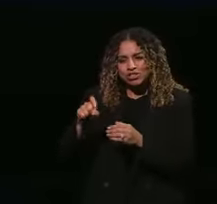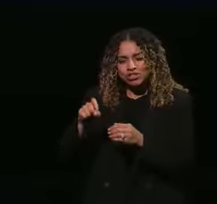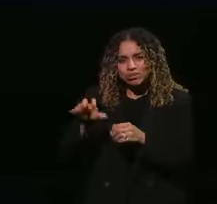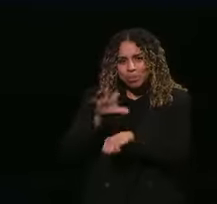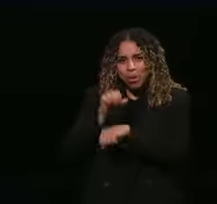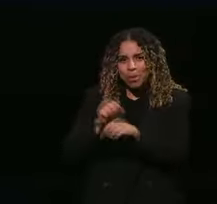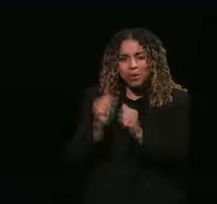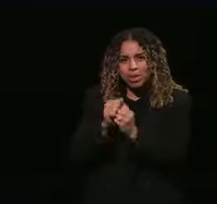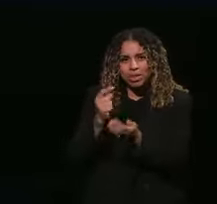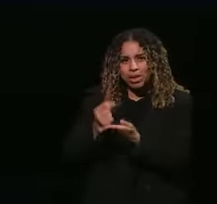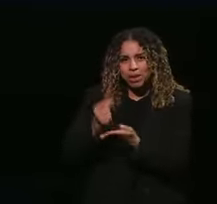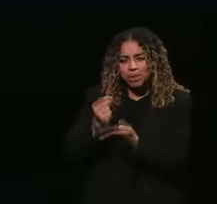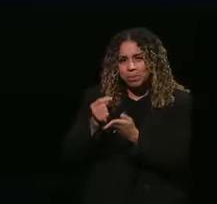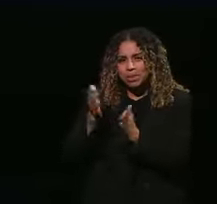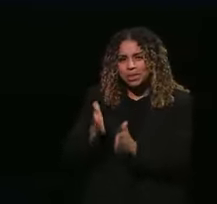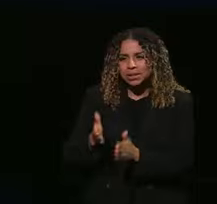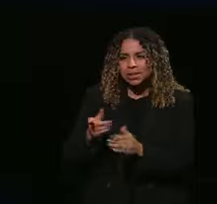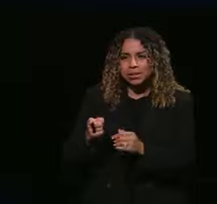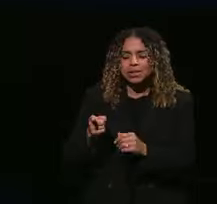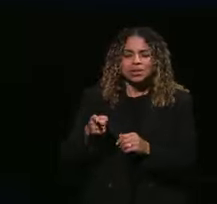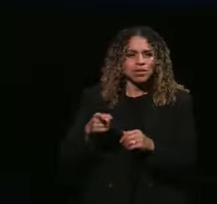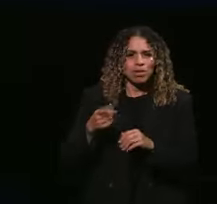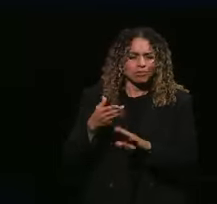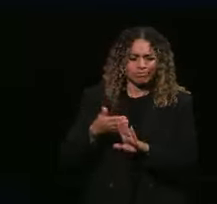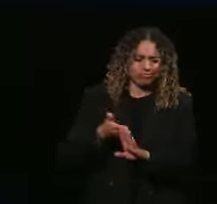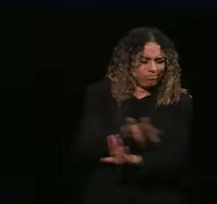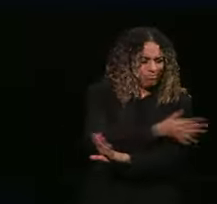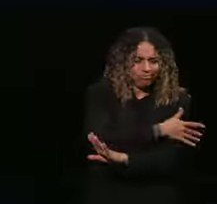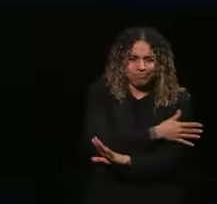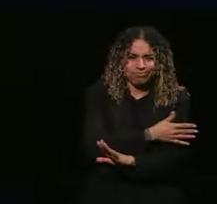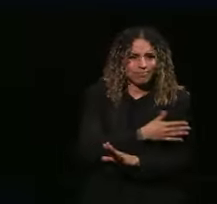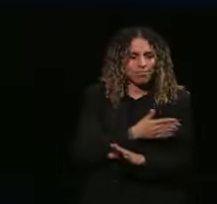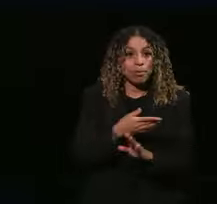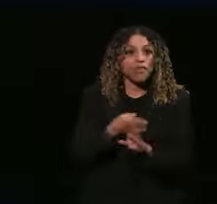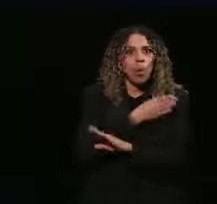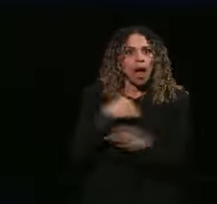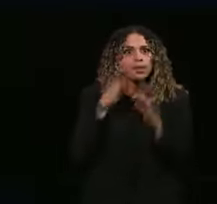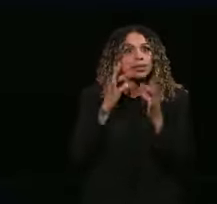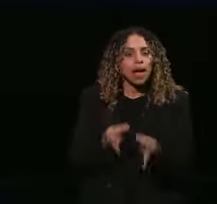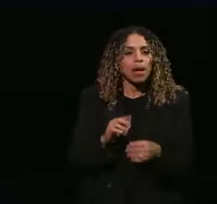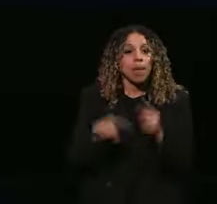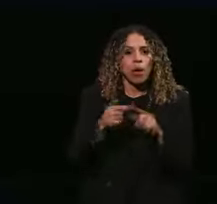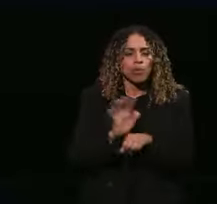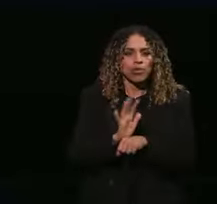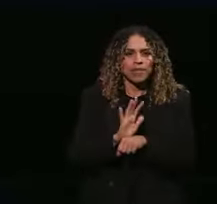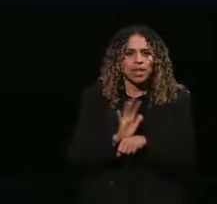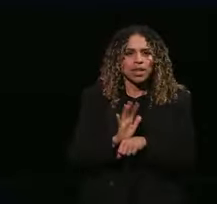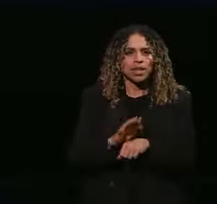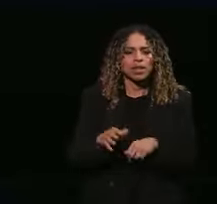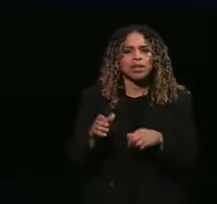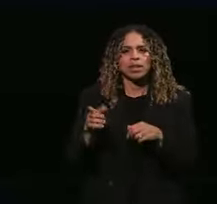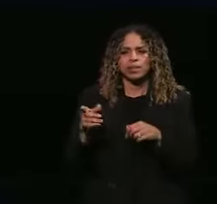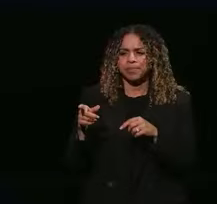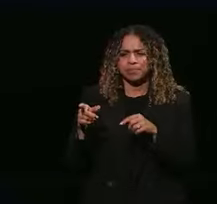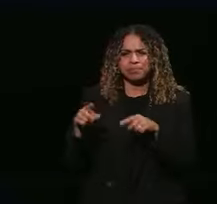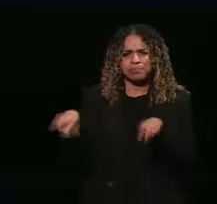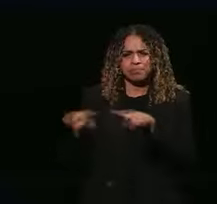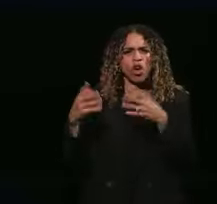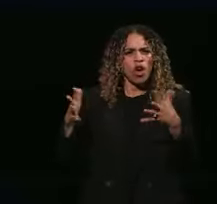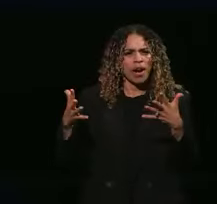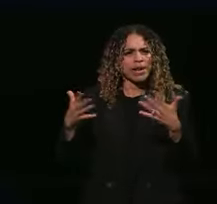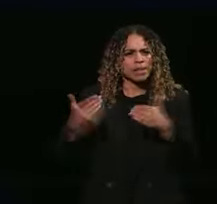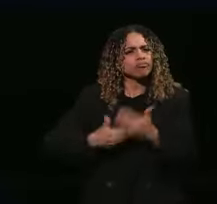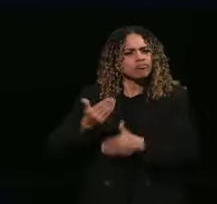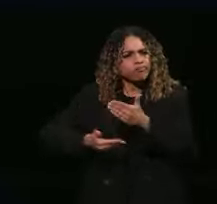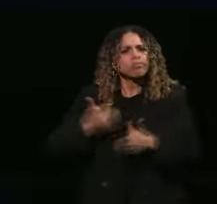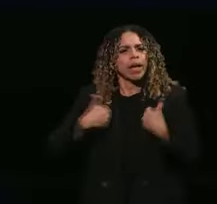before deciding I'll do the movie or not, which movie, they were following therapy. And we can see